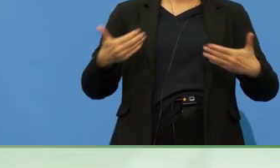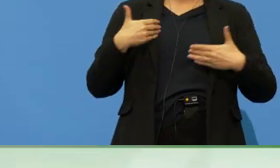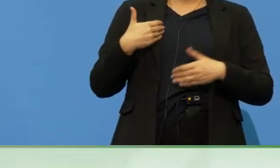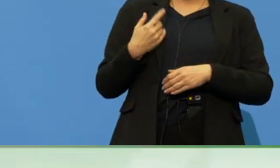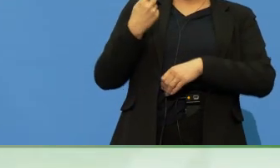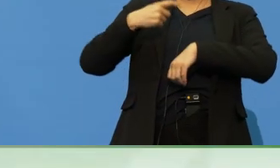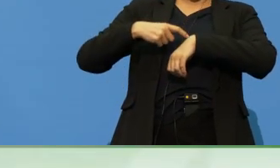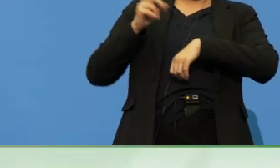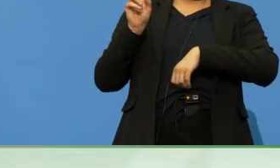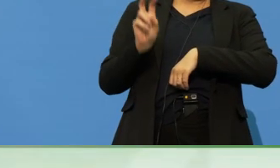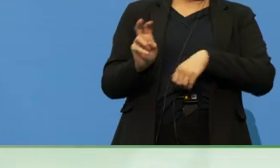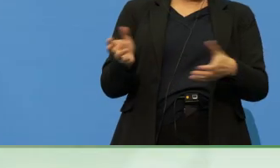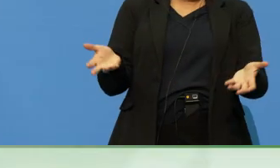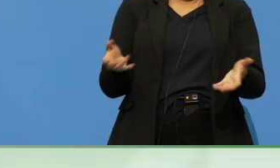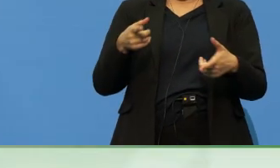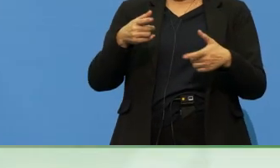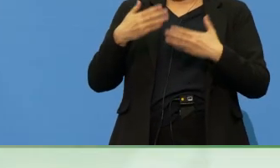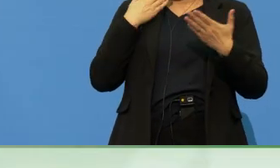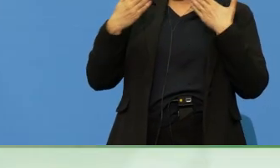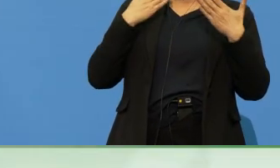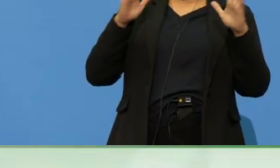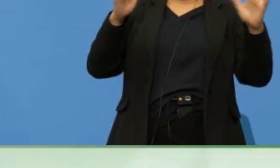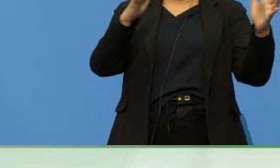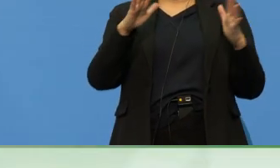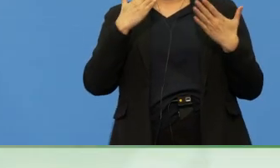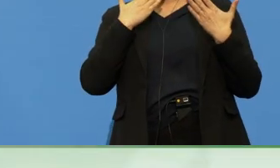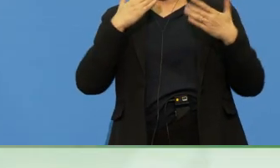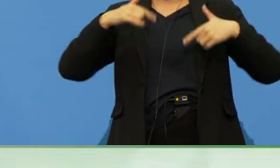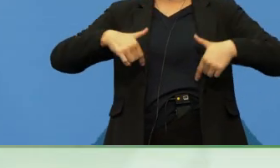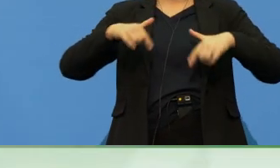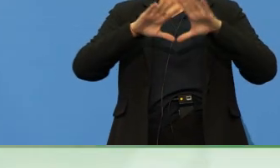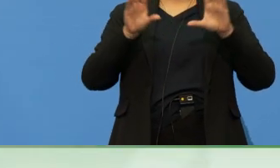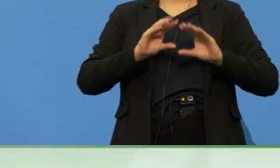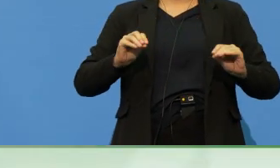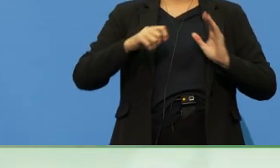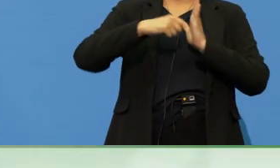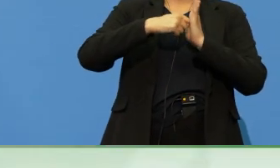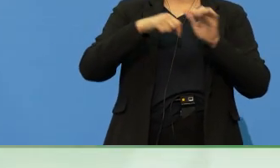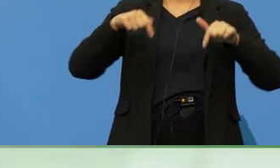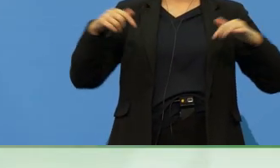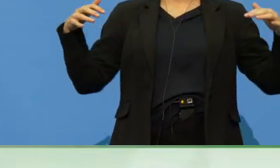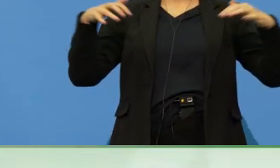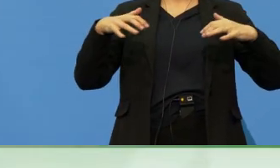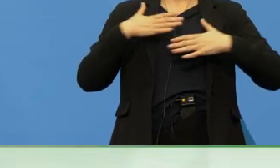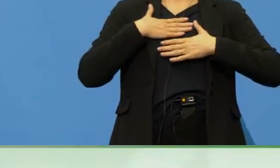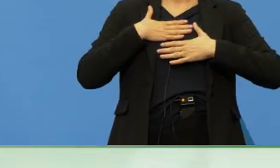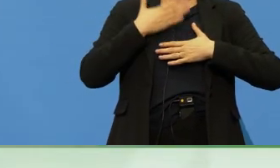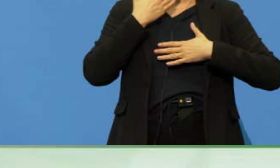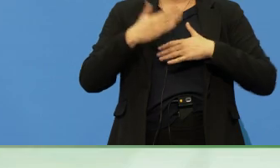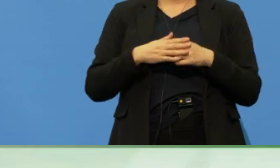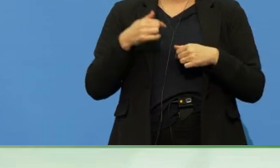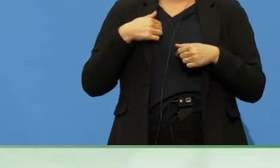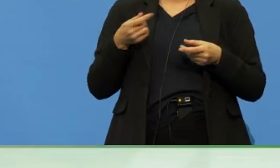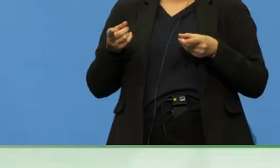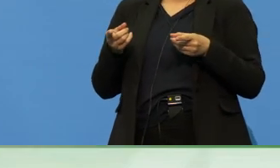time, so it's amazing. Big thanks to all the Zero Project team. I'm Thibaut de Martin-Pré. I am the director of the